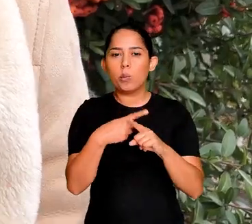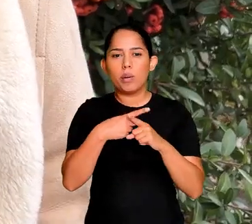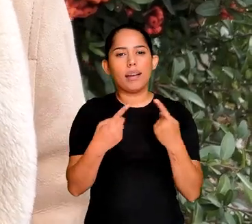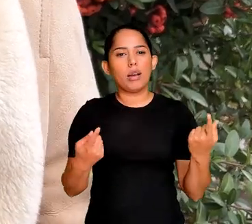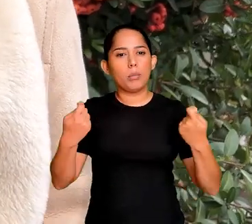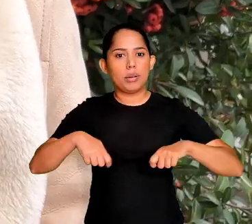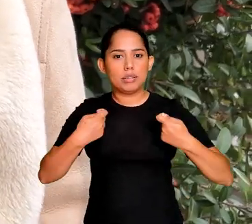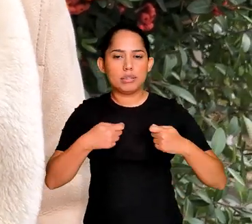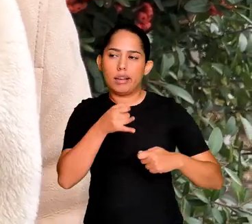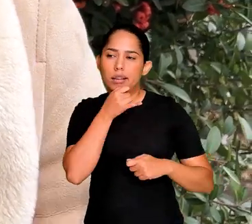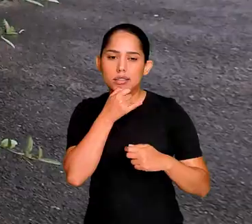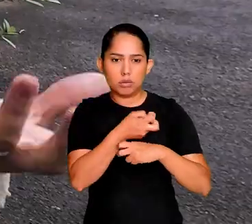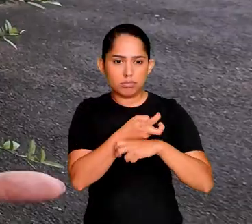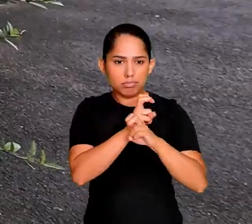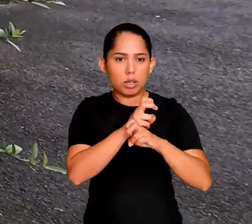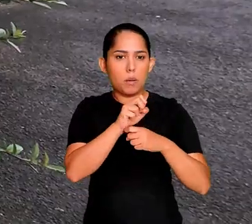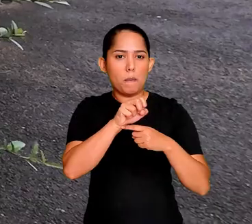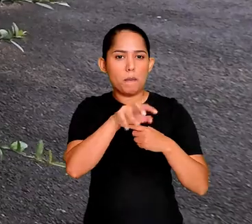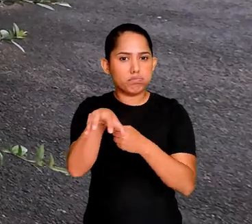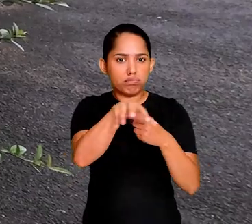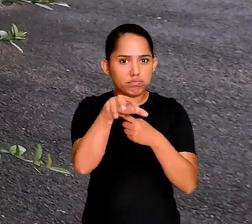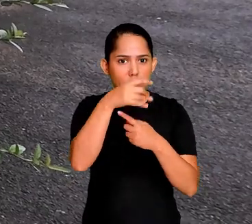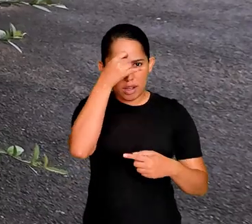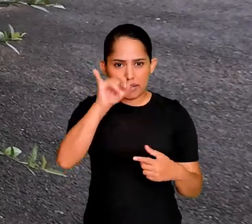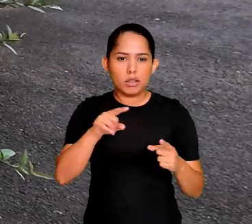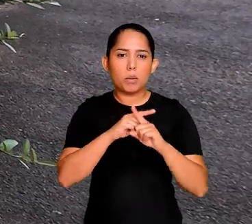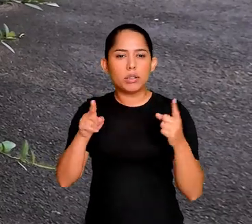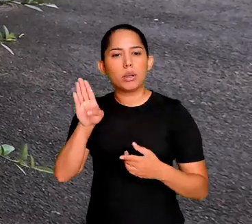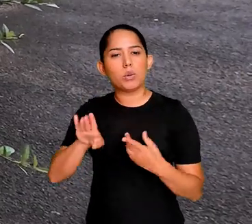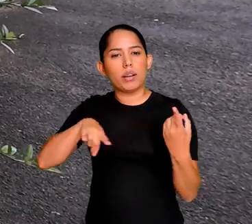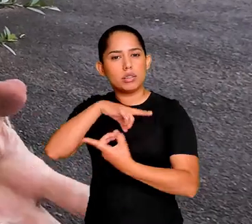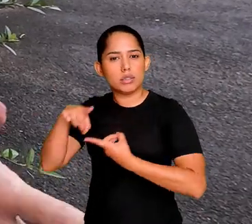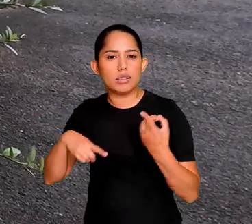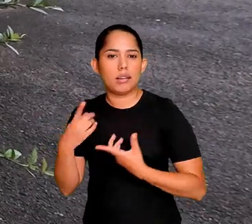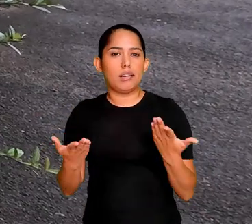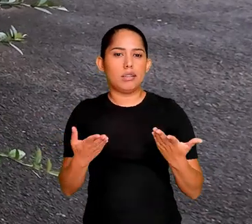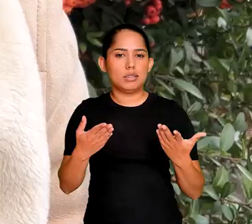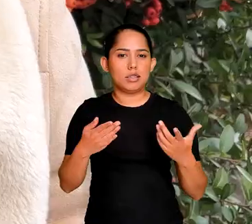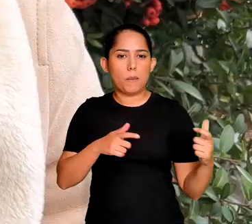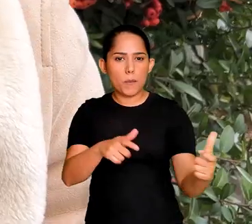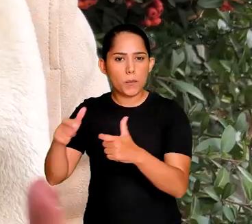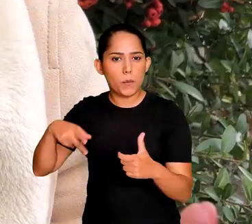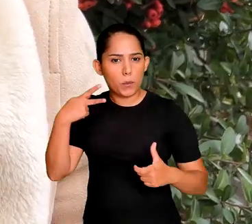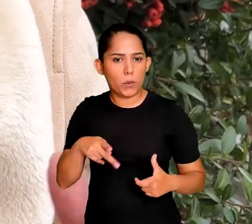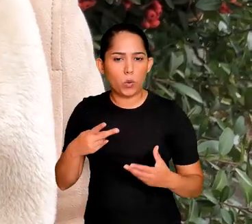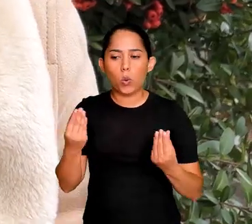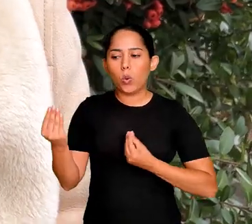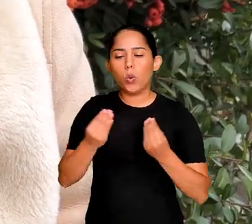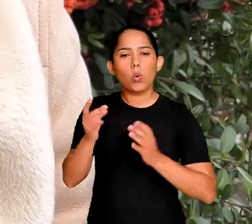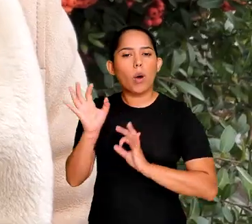no pesticides is obvious, but there are many things like biodiversity and crop rotations and how